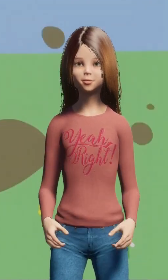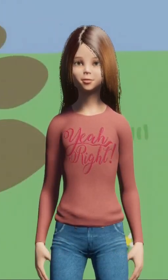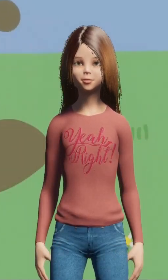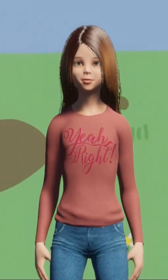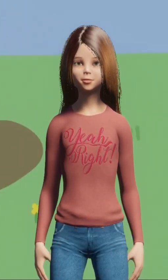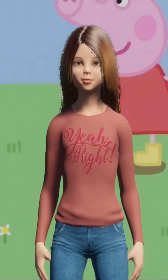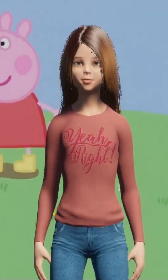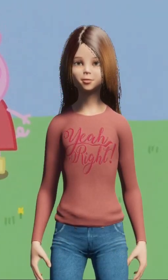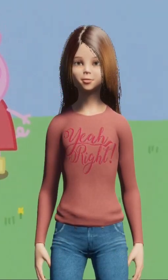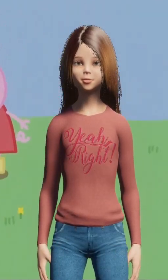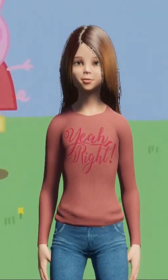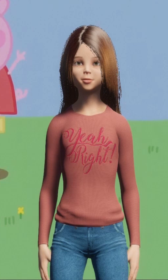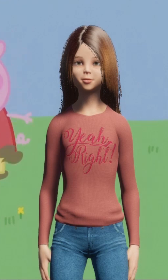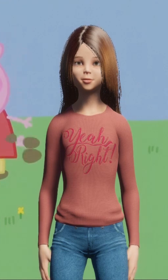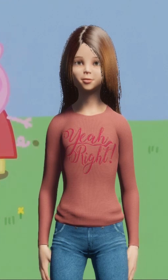puddle.